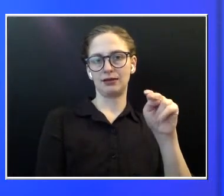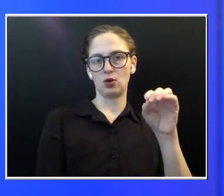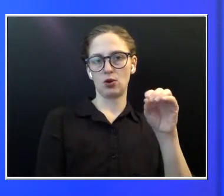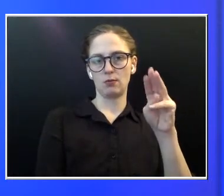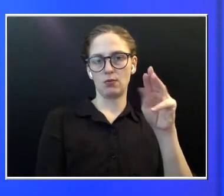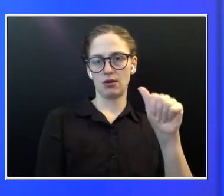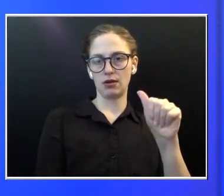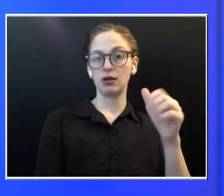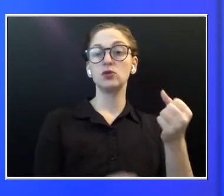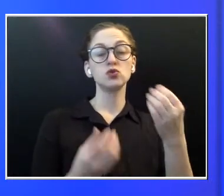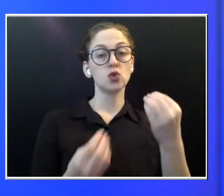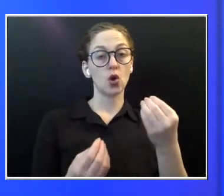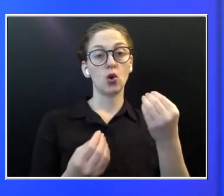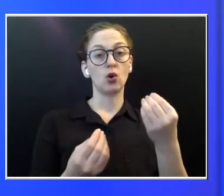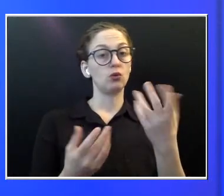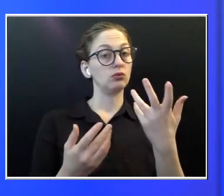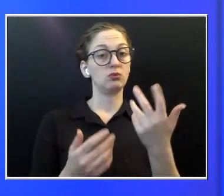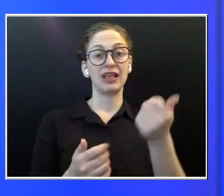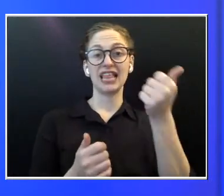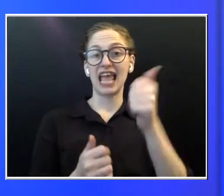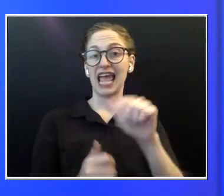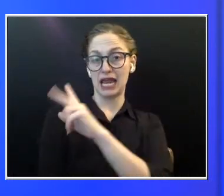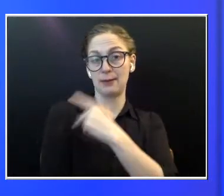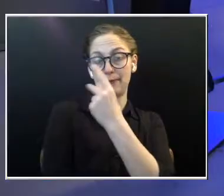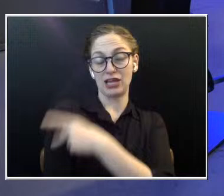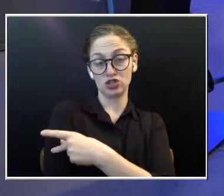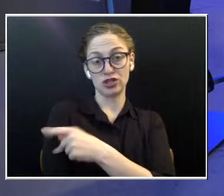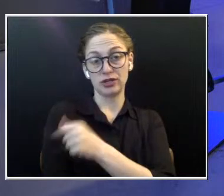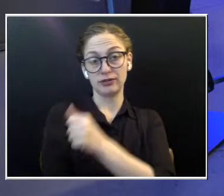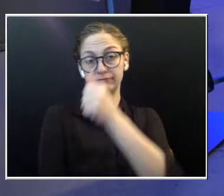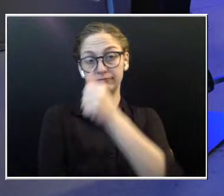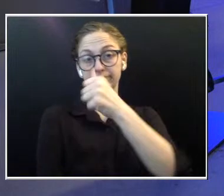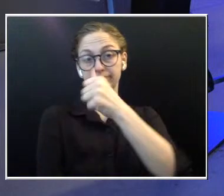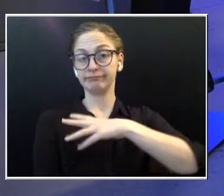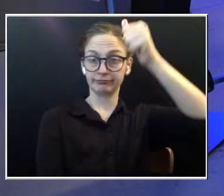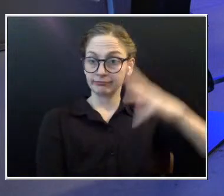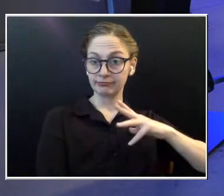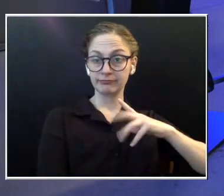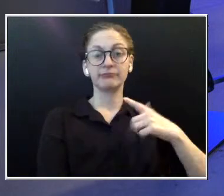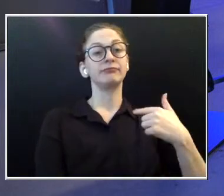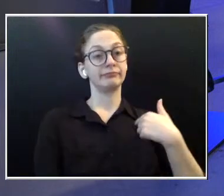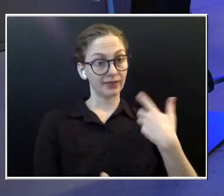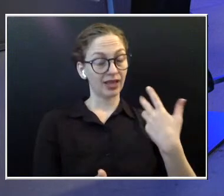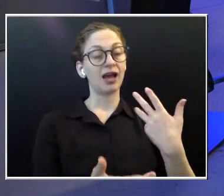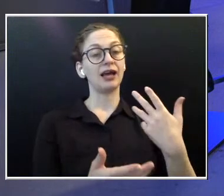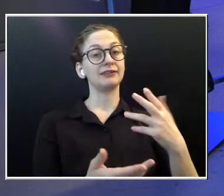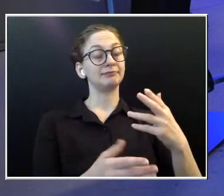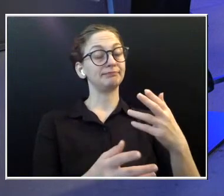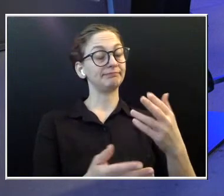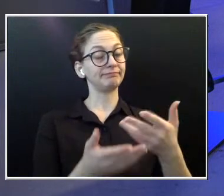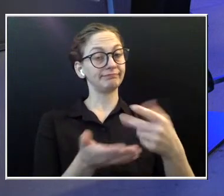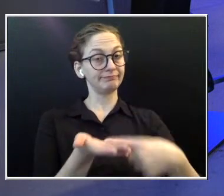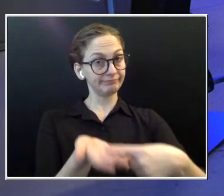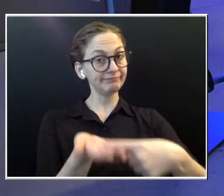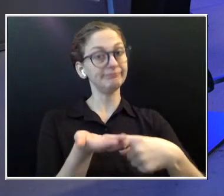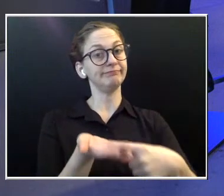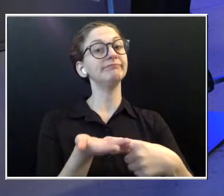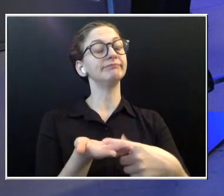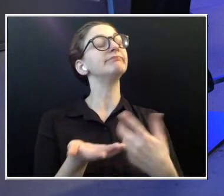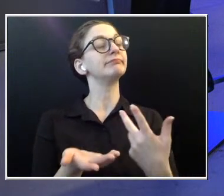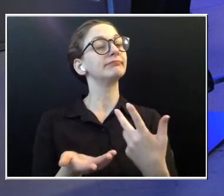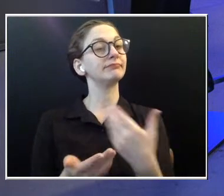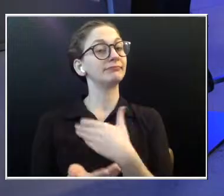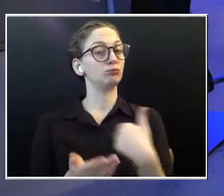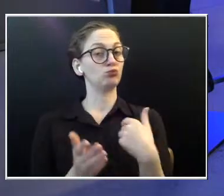as well as other cancers that they need screening for. So you really have to make sure men at a certain age actually start getting mammograms, if I remember with